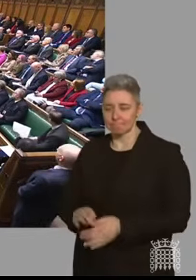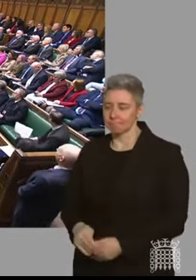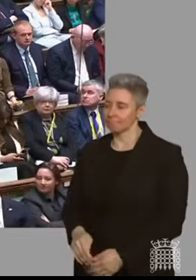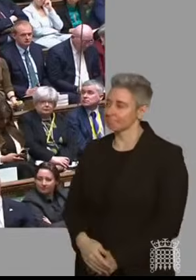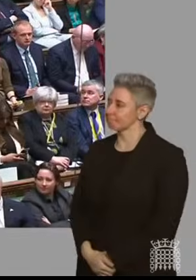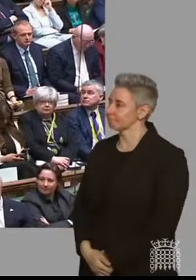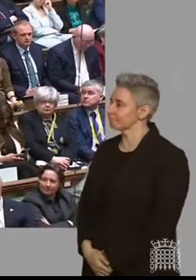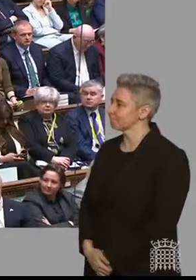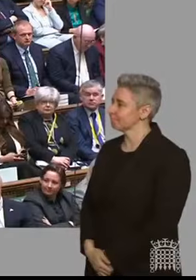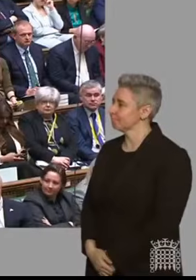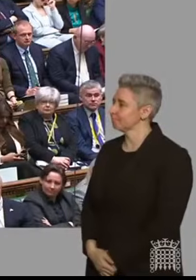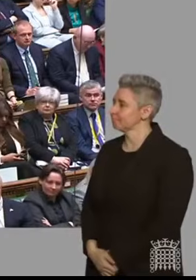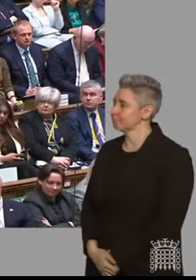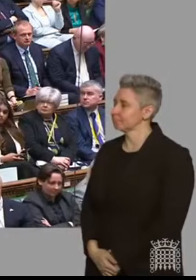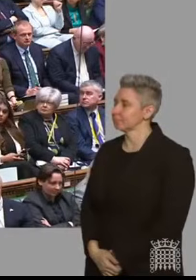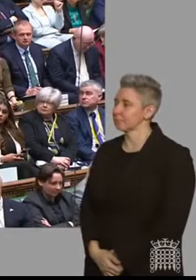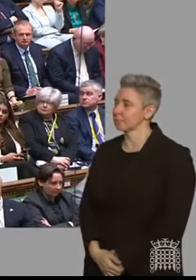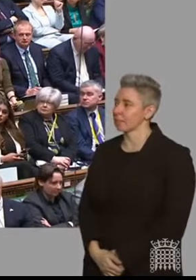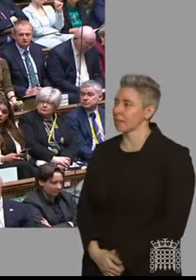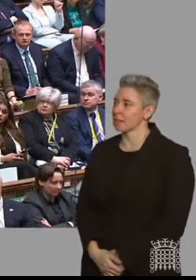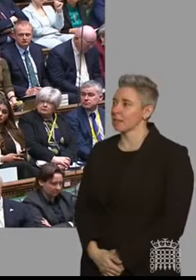services.